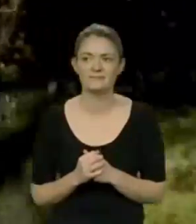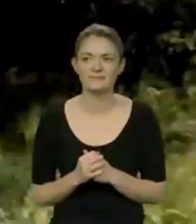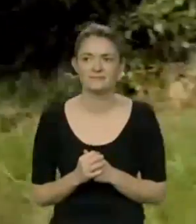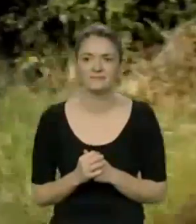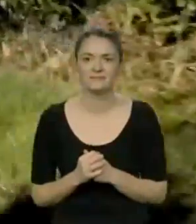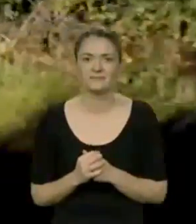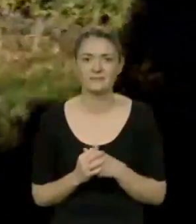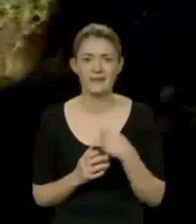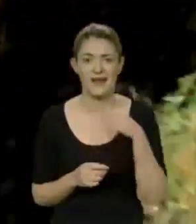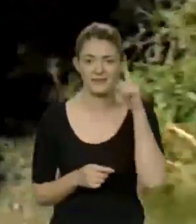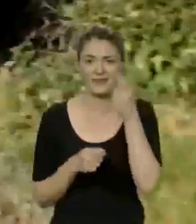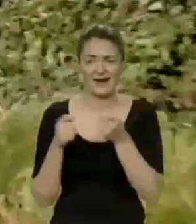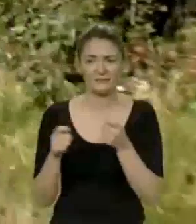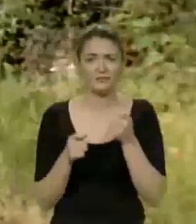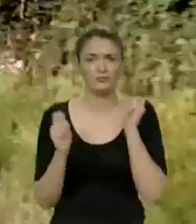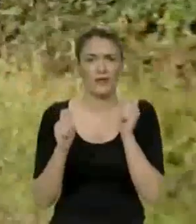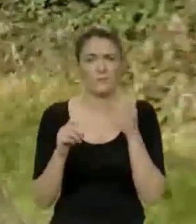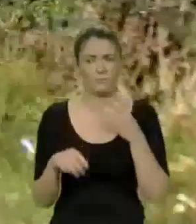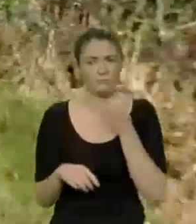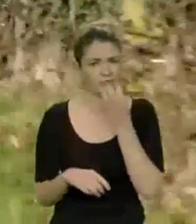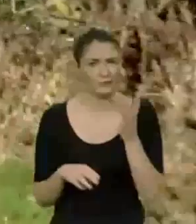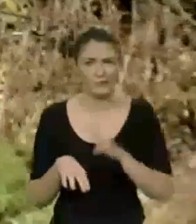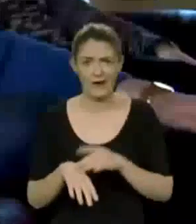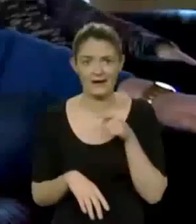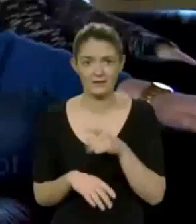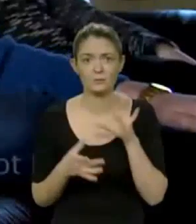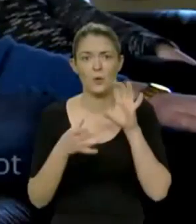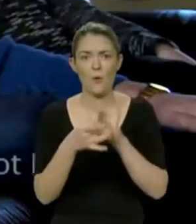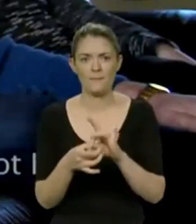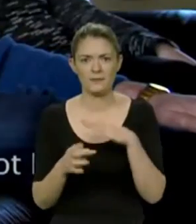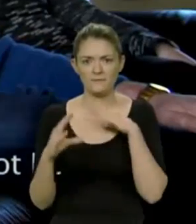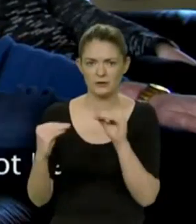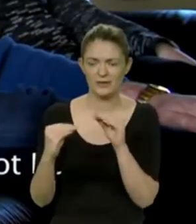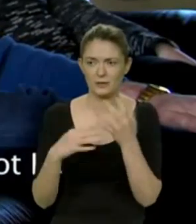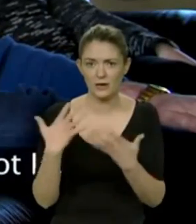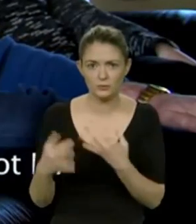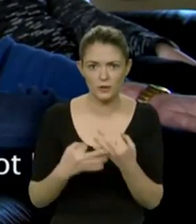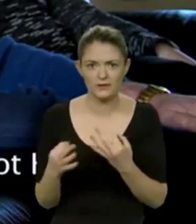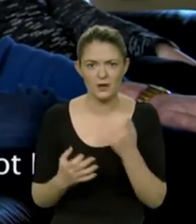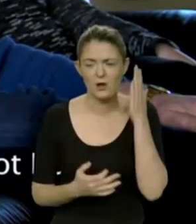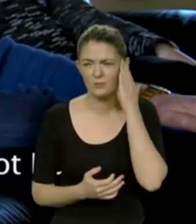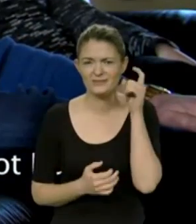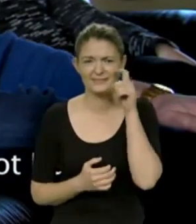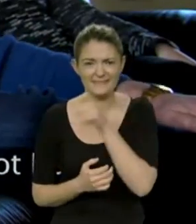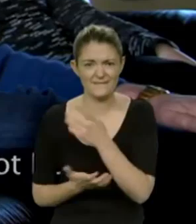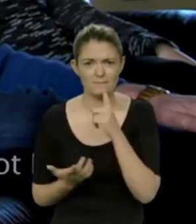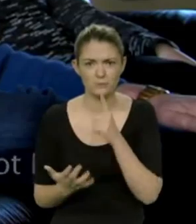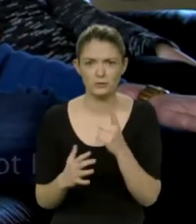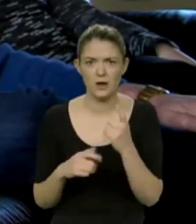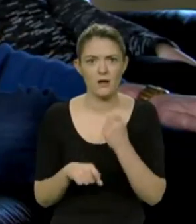I think he's handling the training pretty well. When he gets home, we have a chat about how it's going, and I know it's difficult, but